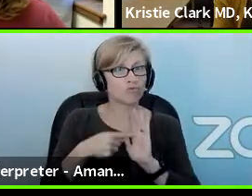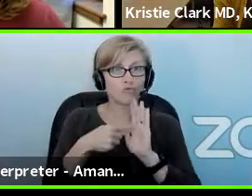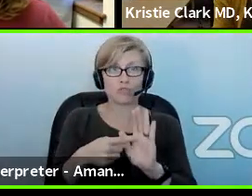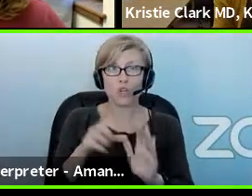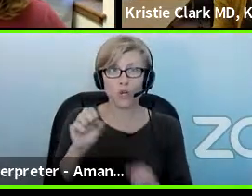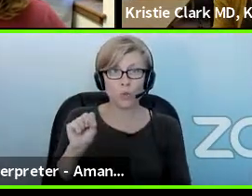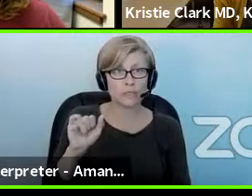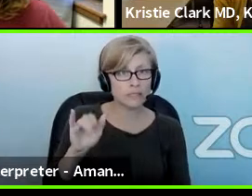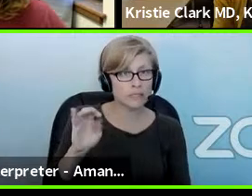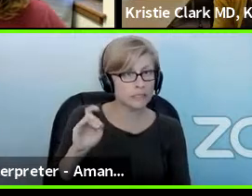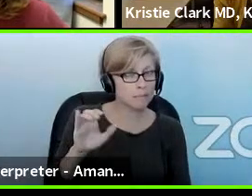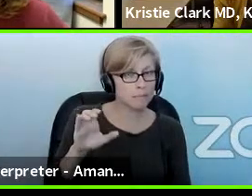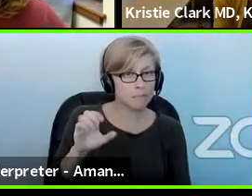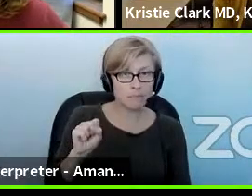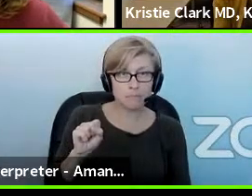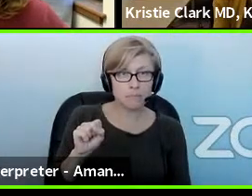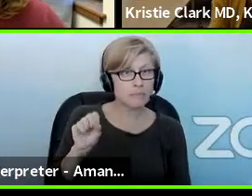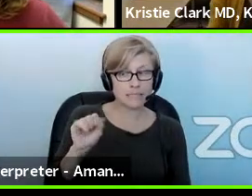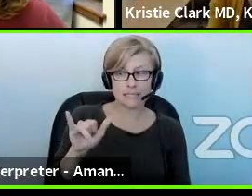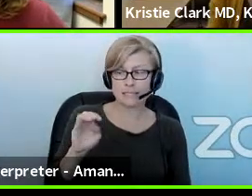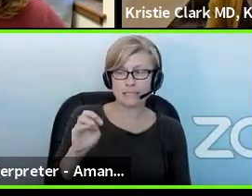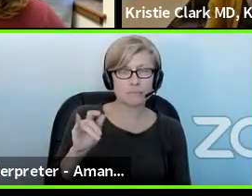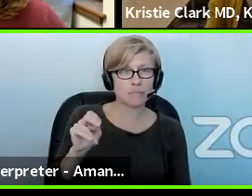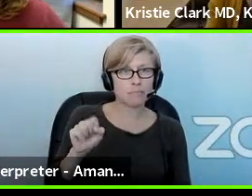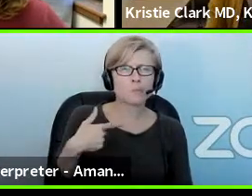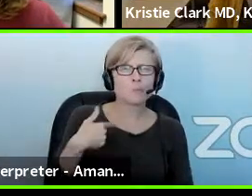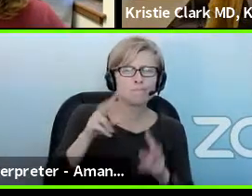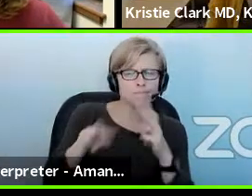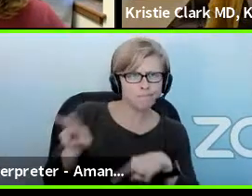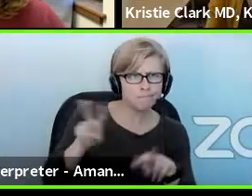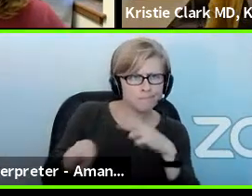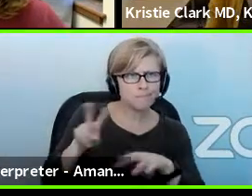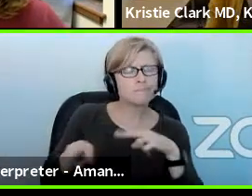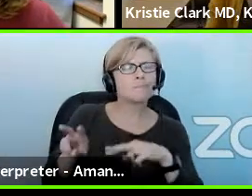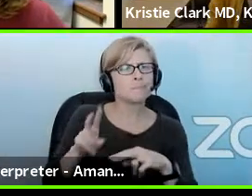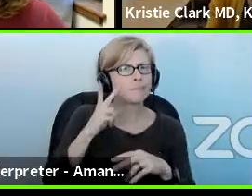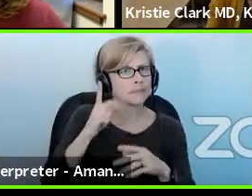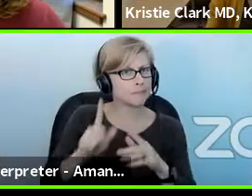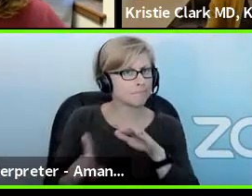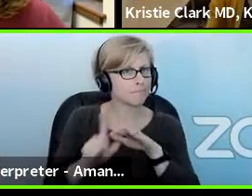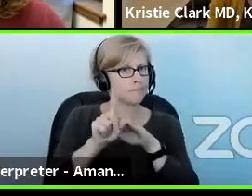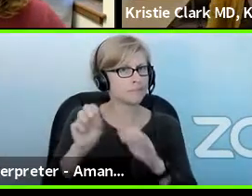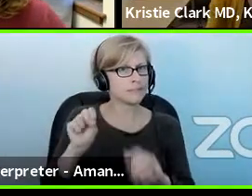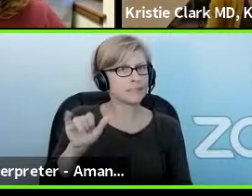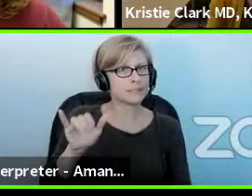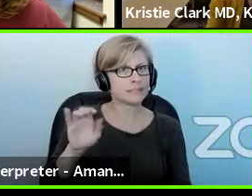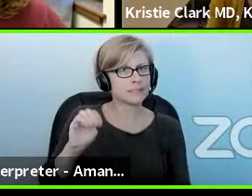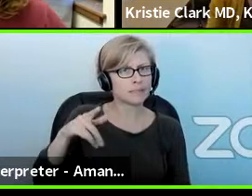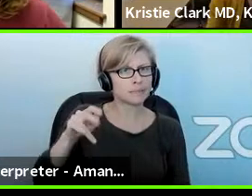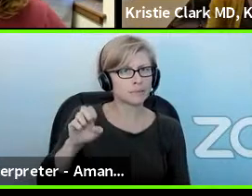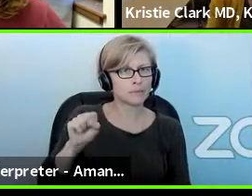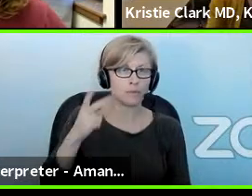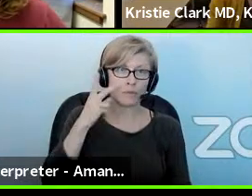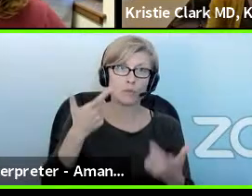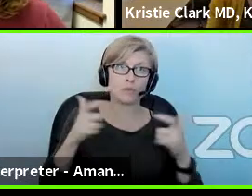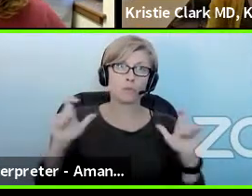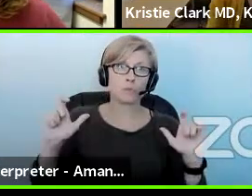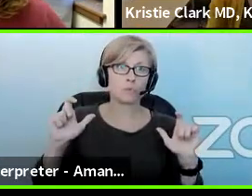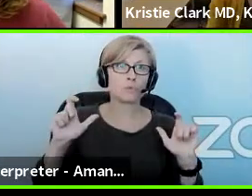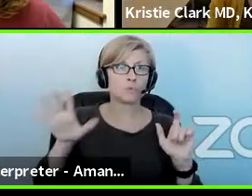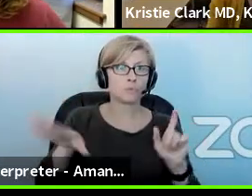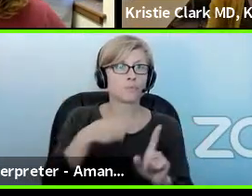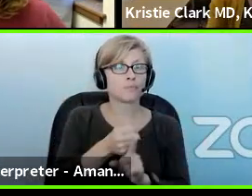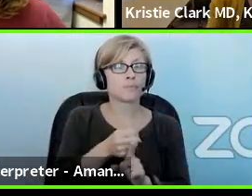monitor for symptoms that 14 days. So we are really seeing a huge impact. And I want to share that